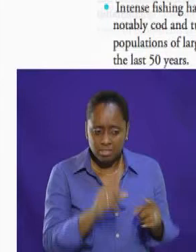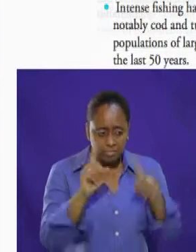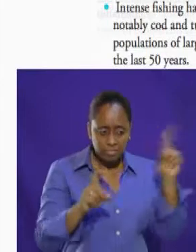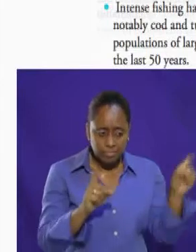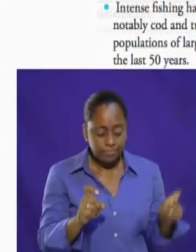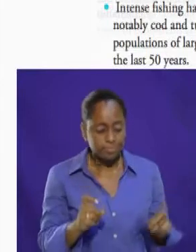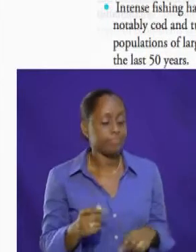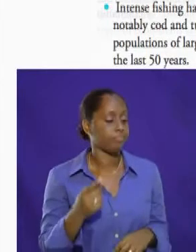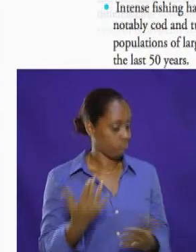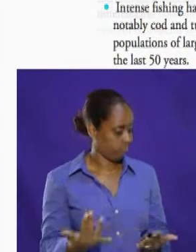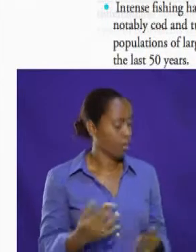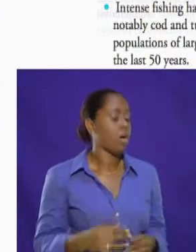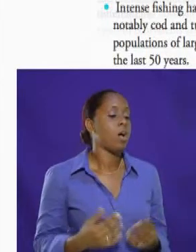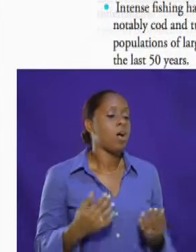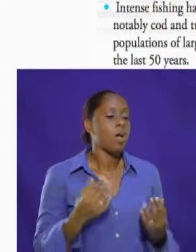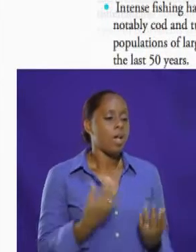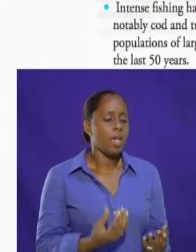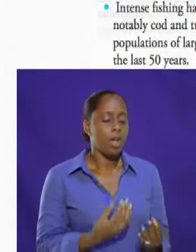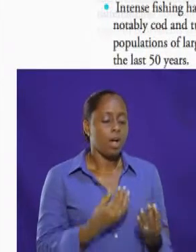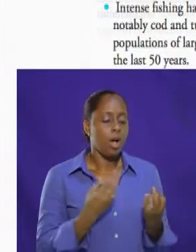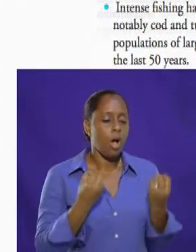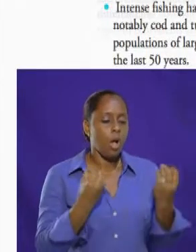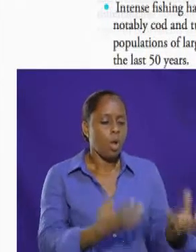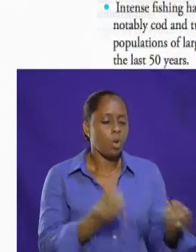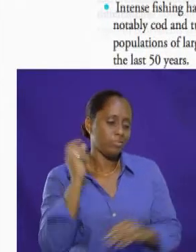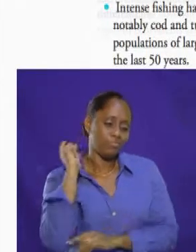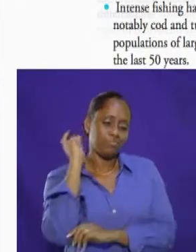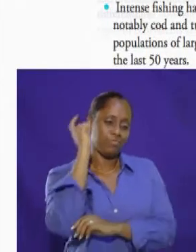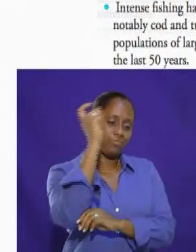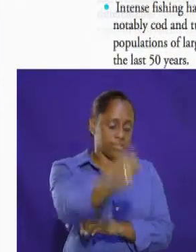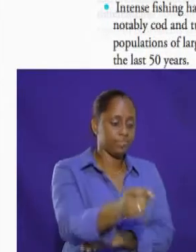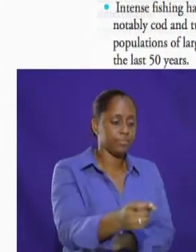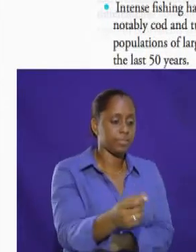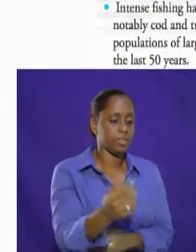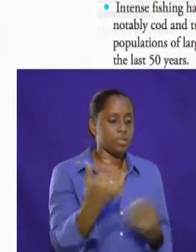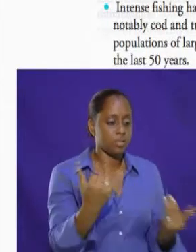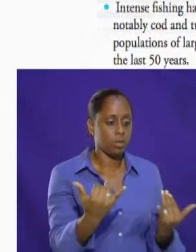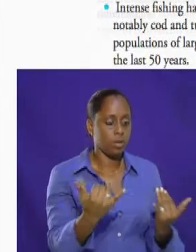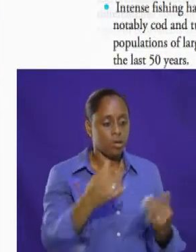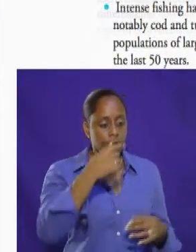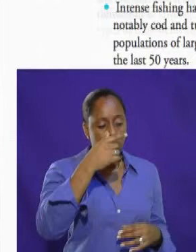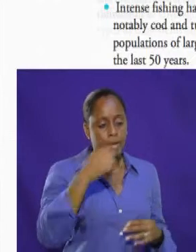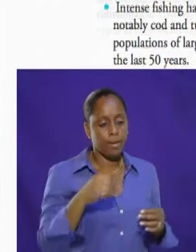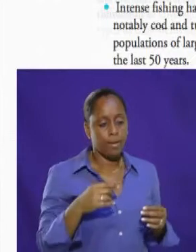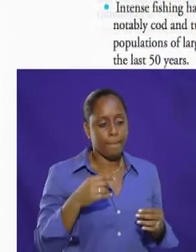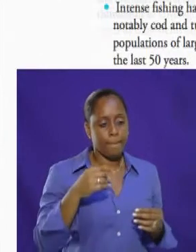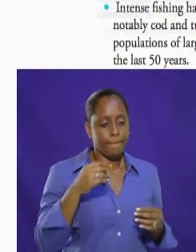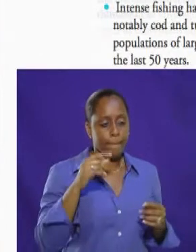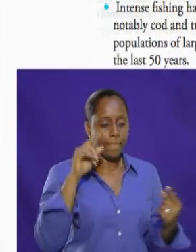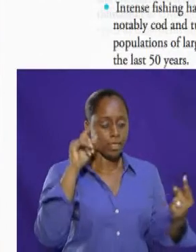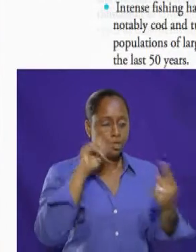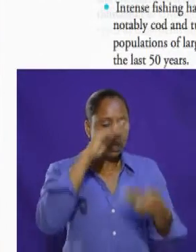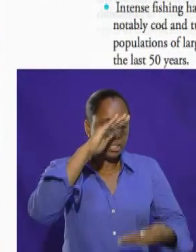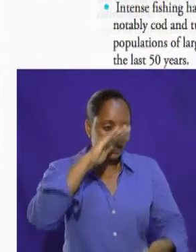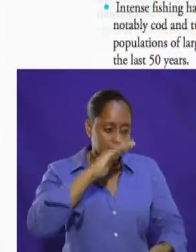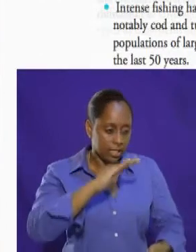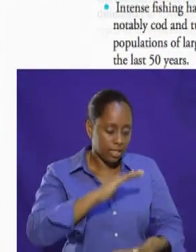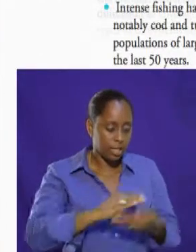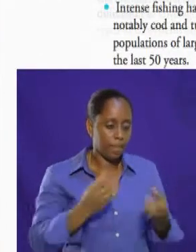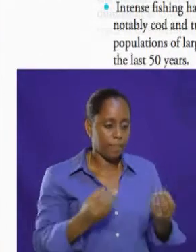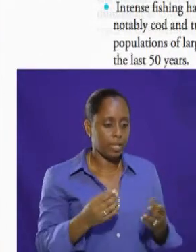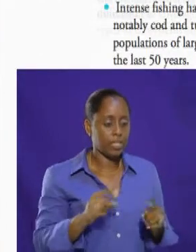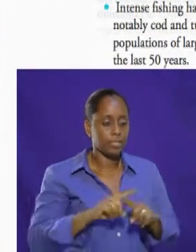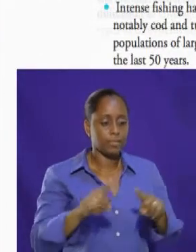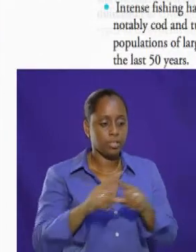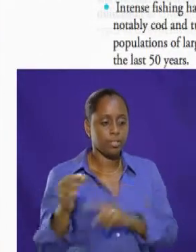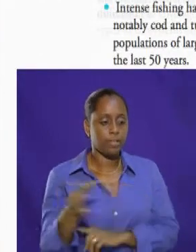the decline of many species, notably cod and tuna. In the North Atlantic, the